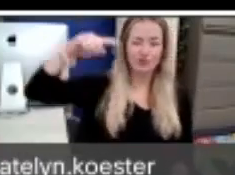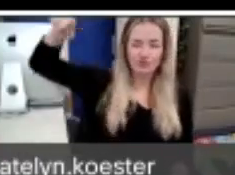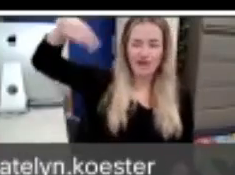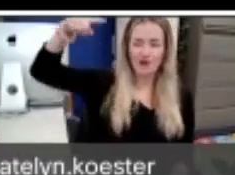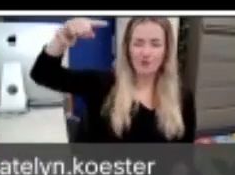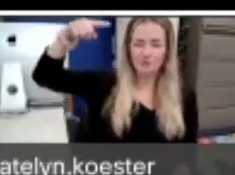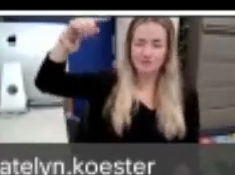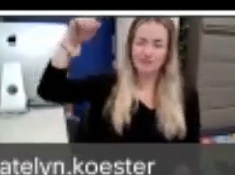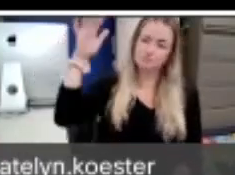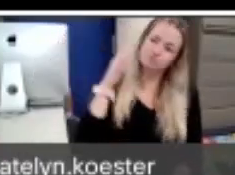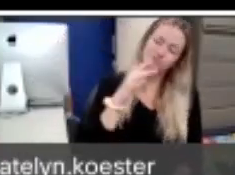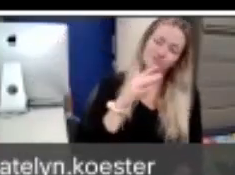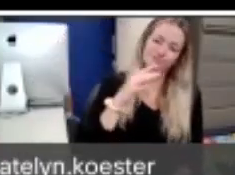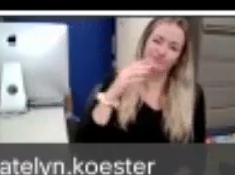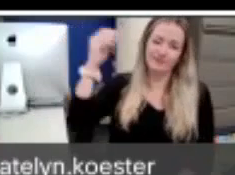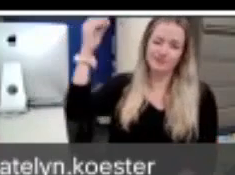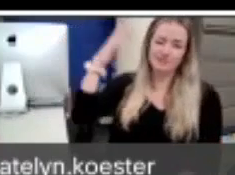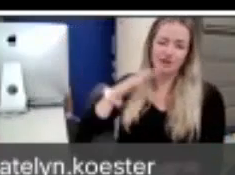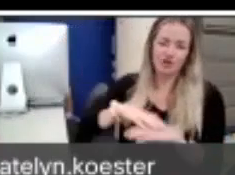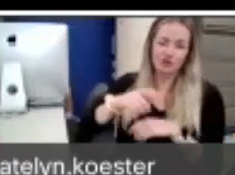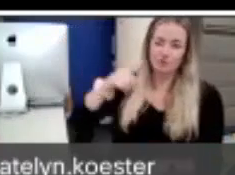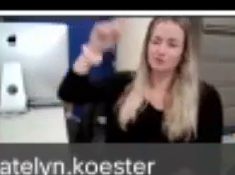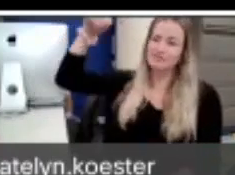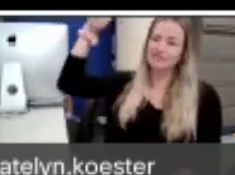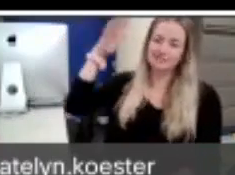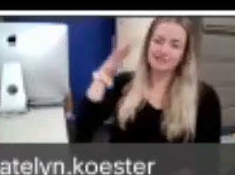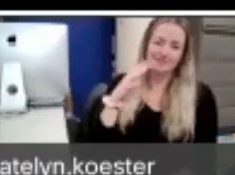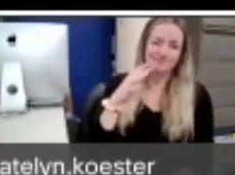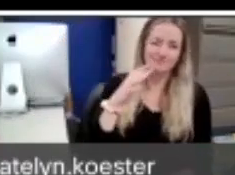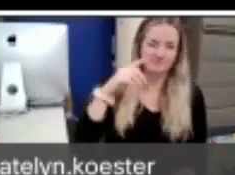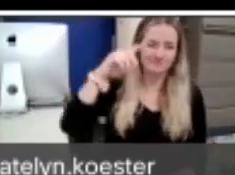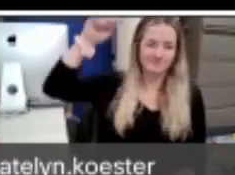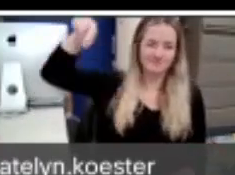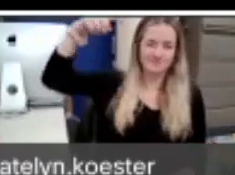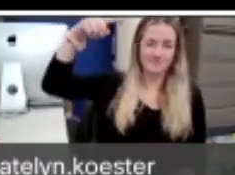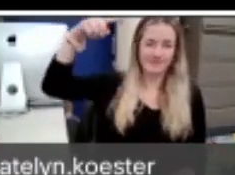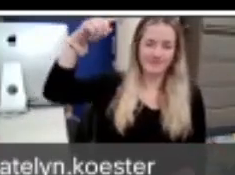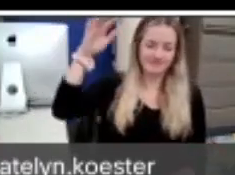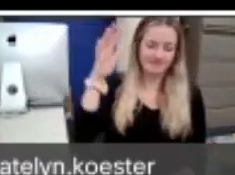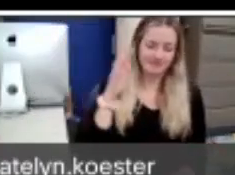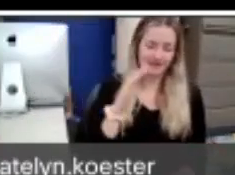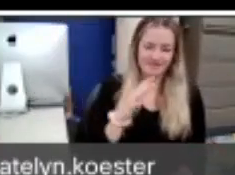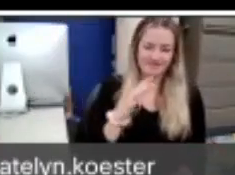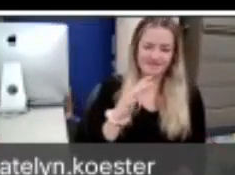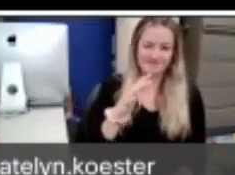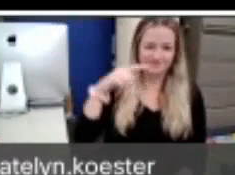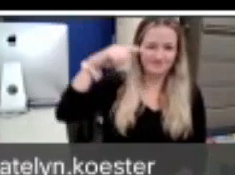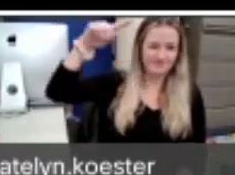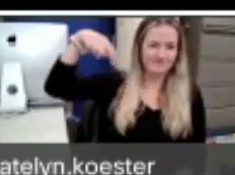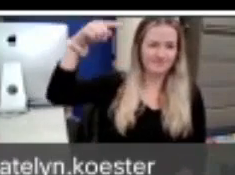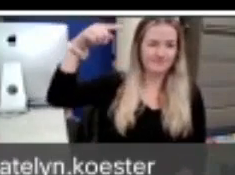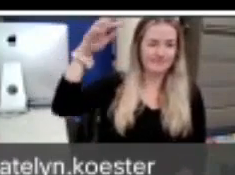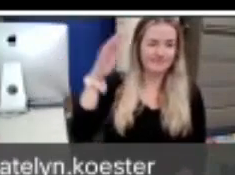Sun. So it's around and down, like the circle and then the rays coming down. Sun.